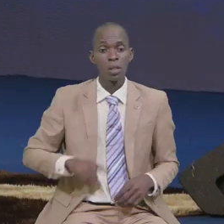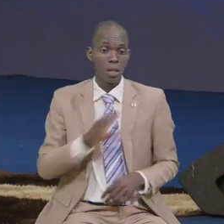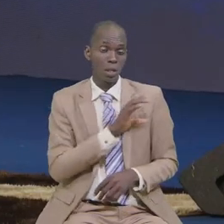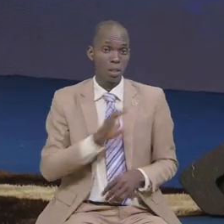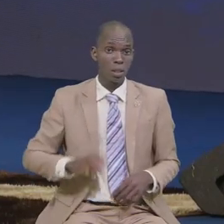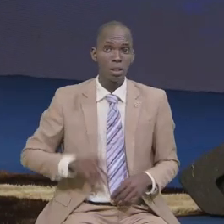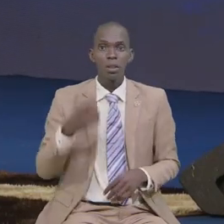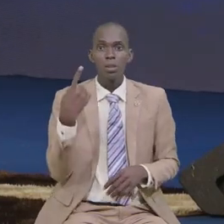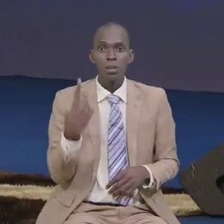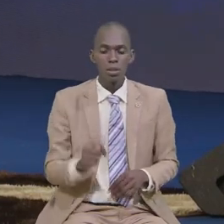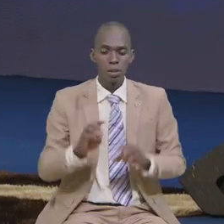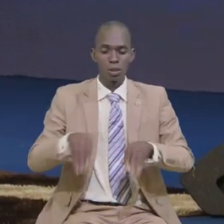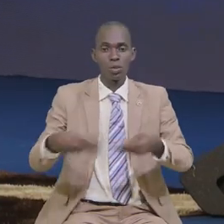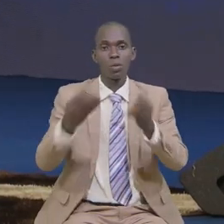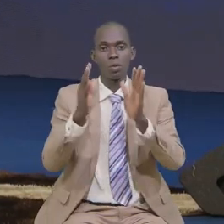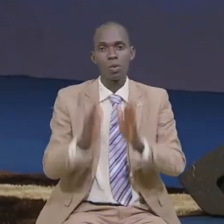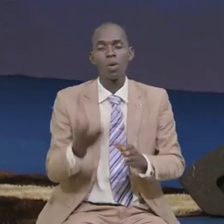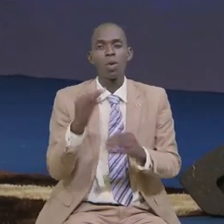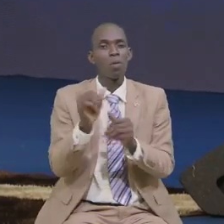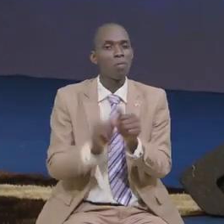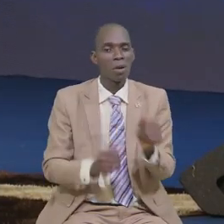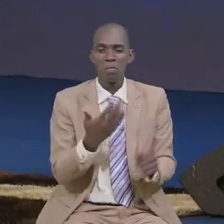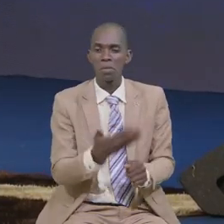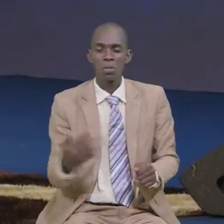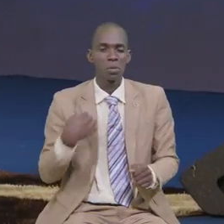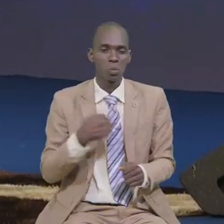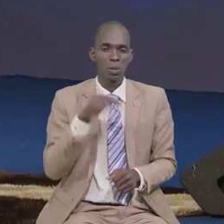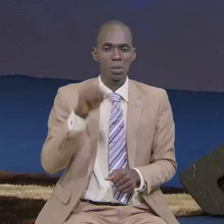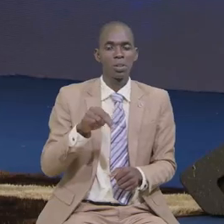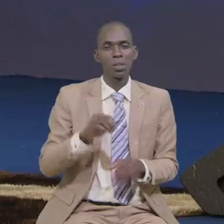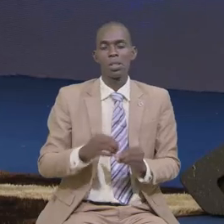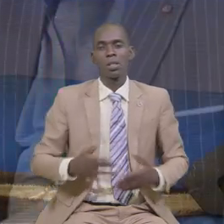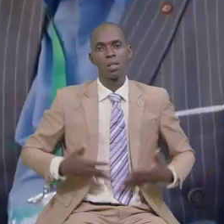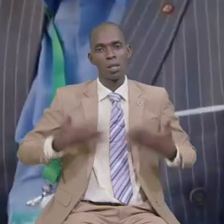the supplier of everything we need in life.